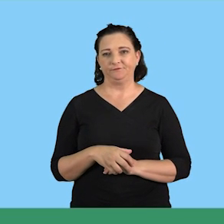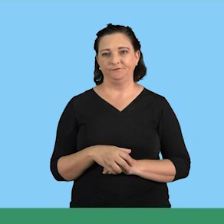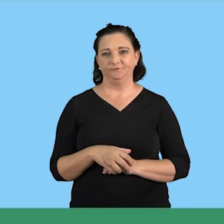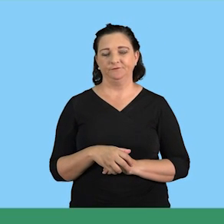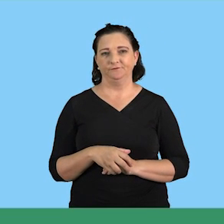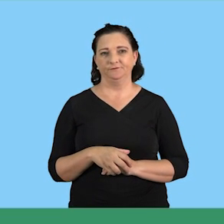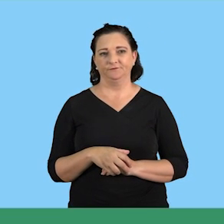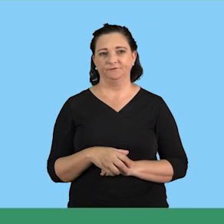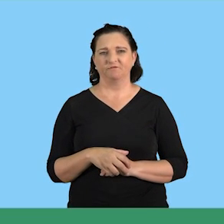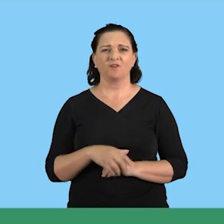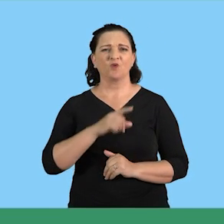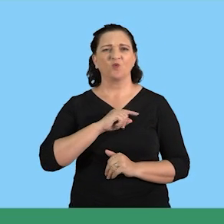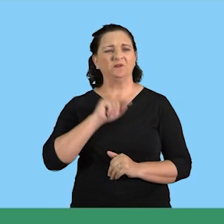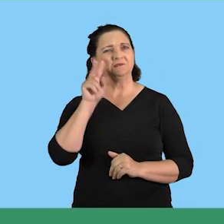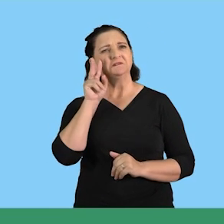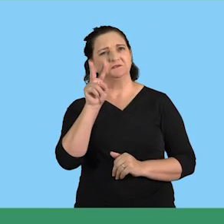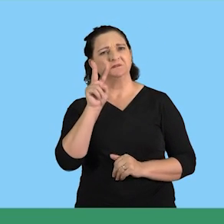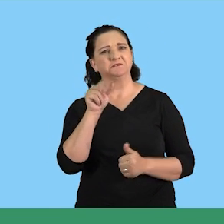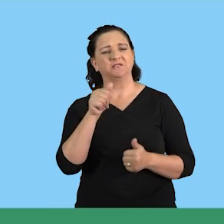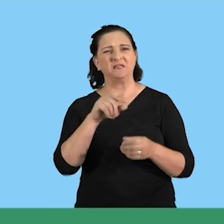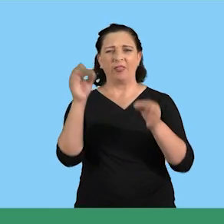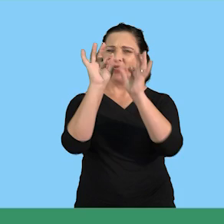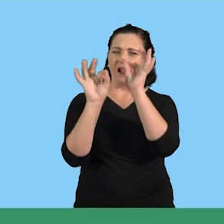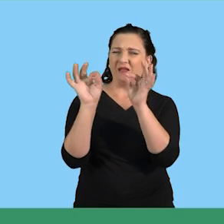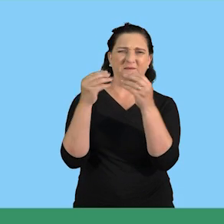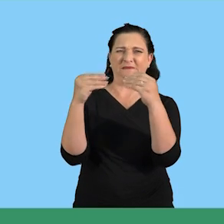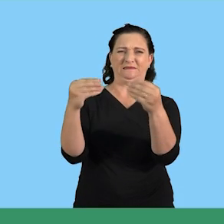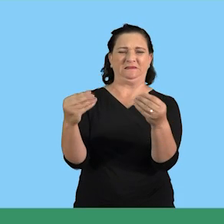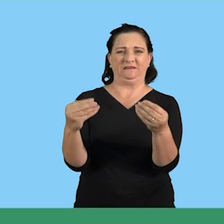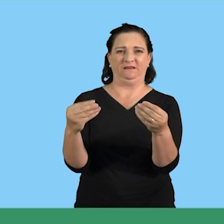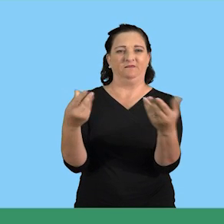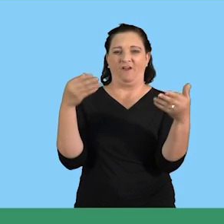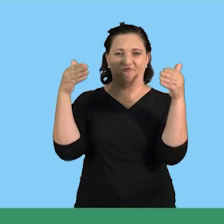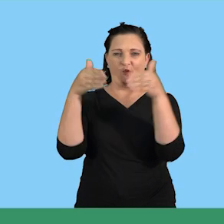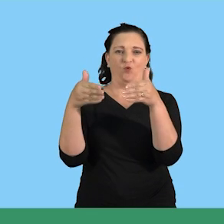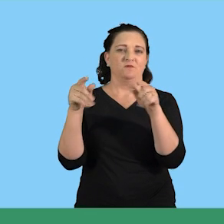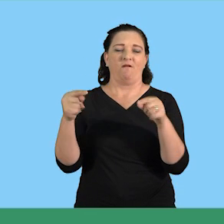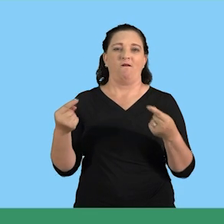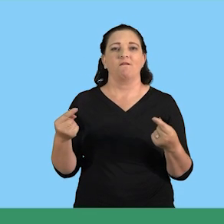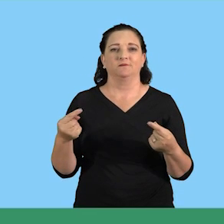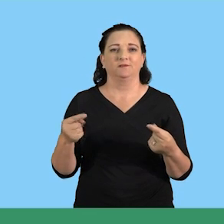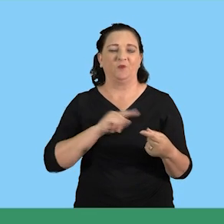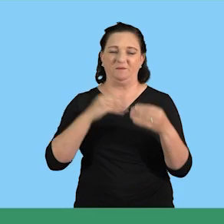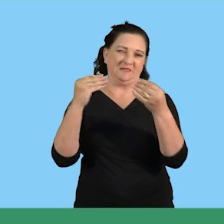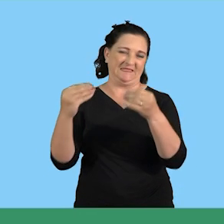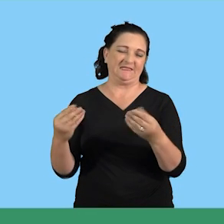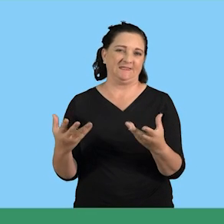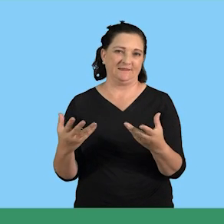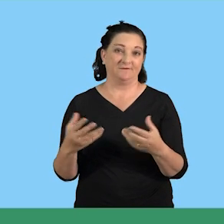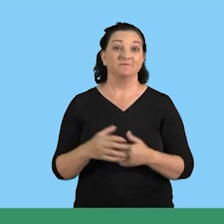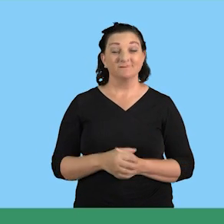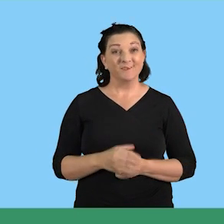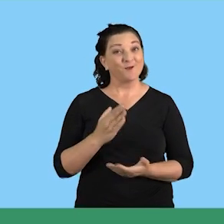avoiding it being fancy, and because it tends to be very busy and we lose attention when it is so